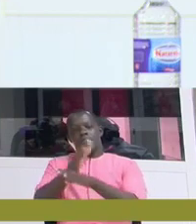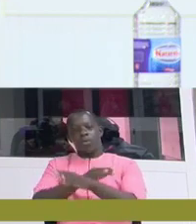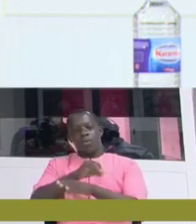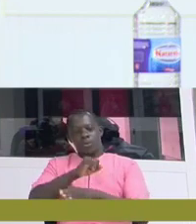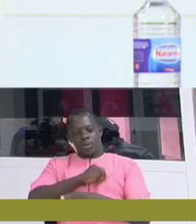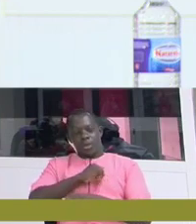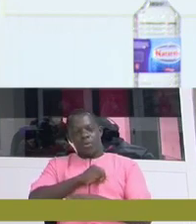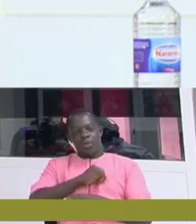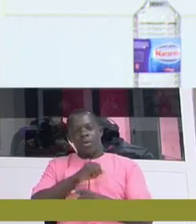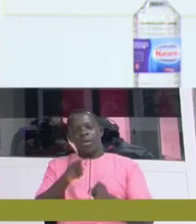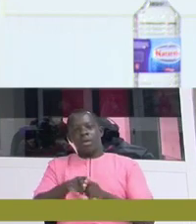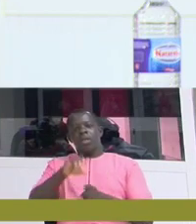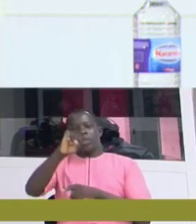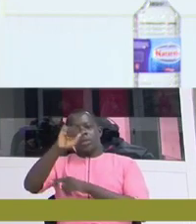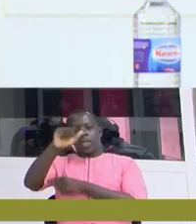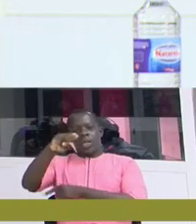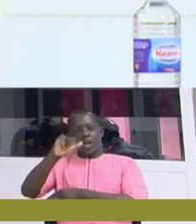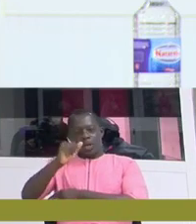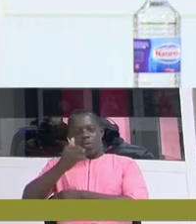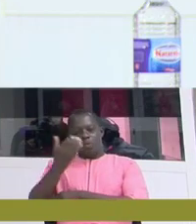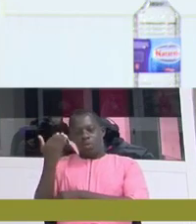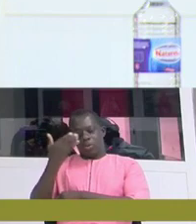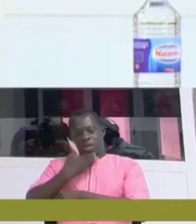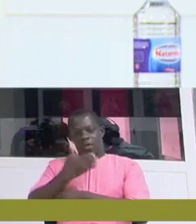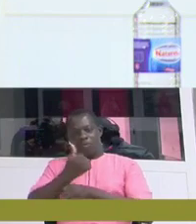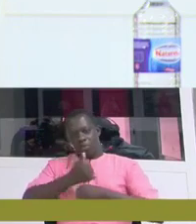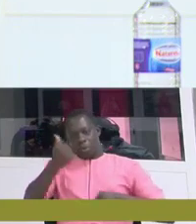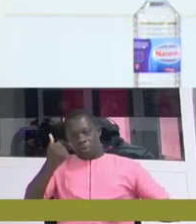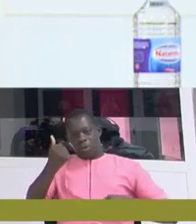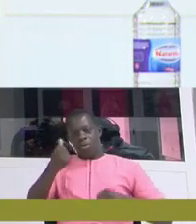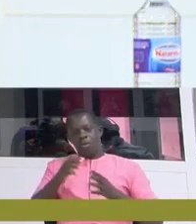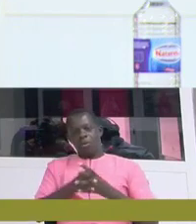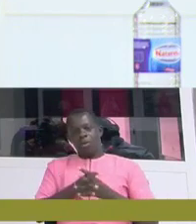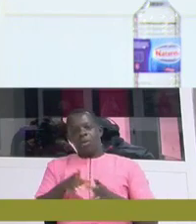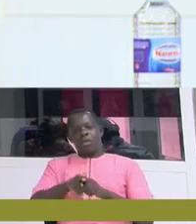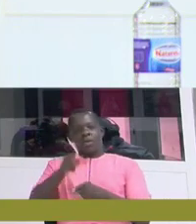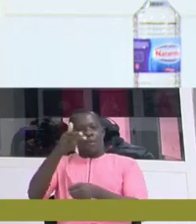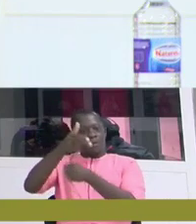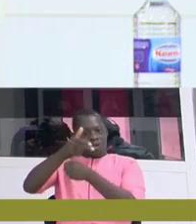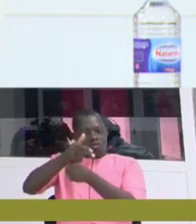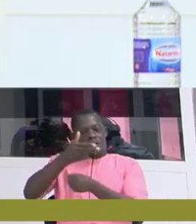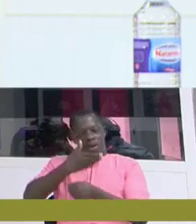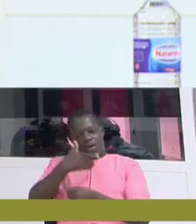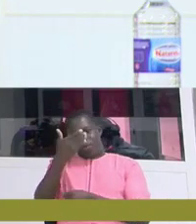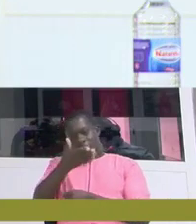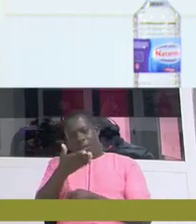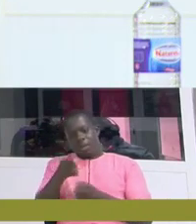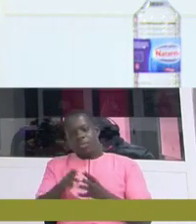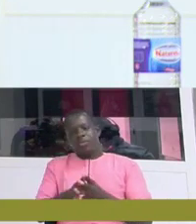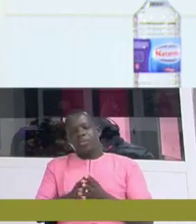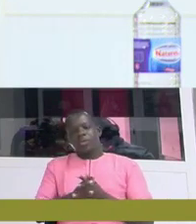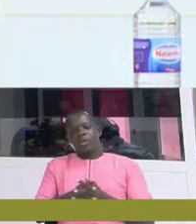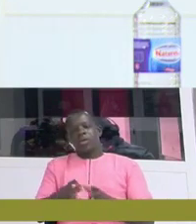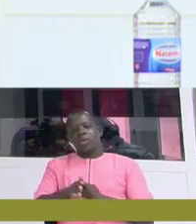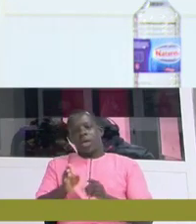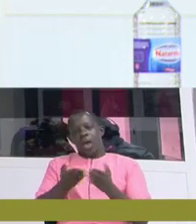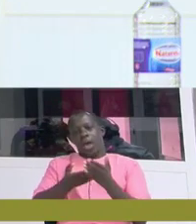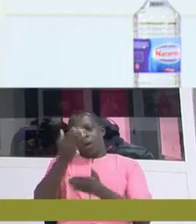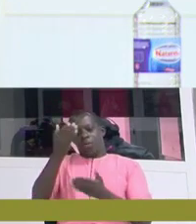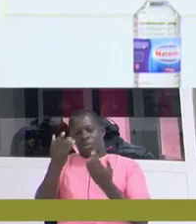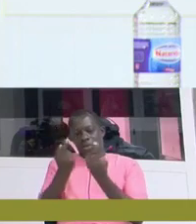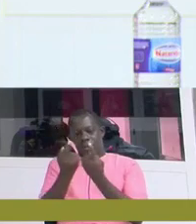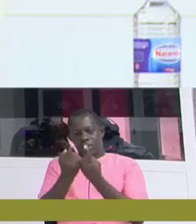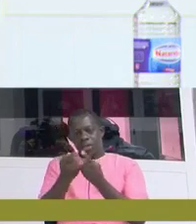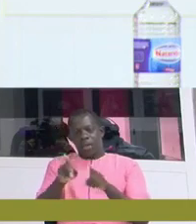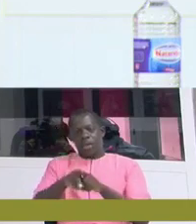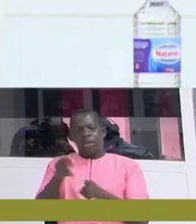fana molong. At that time Sana was having a gun which he did not know. It is sitting a pistol. He had a pistol. Ako sana ya bonditan nedrong. He said Sana removed it